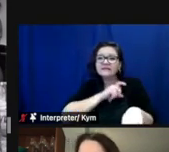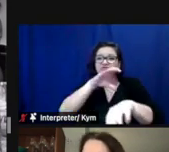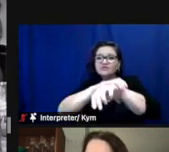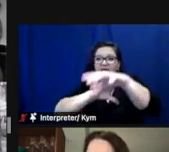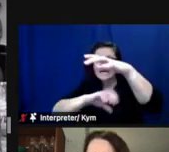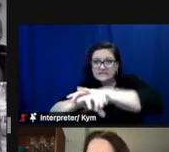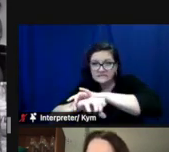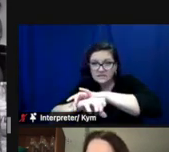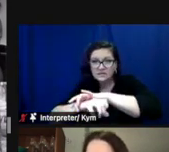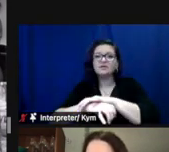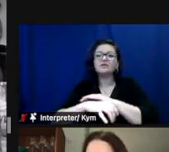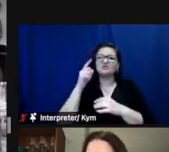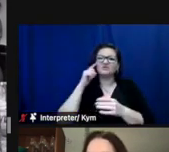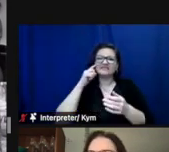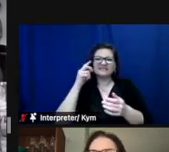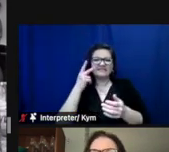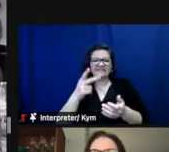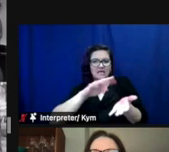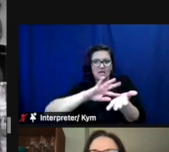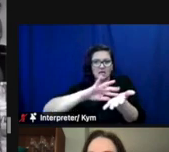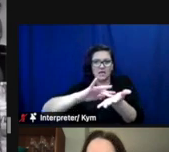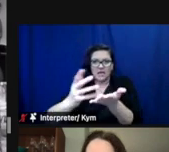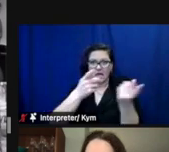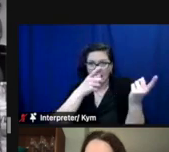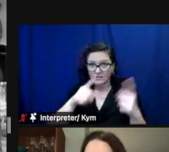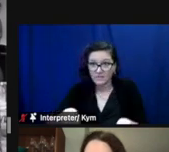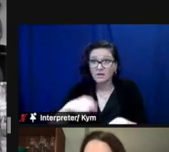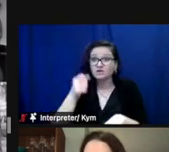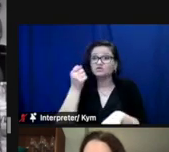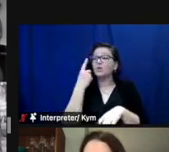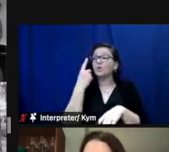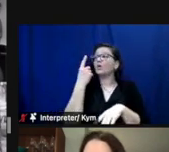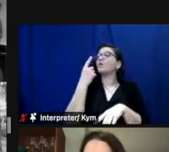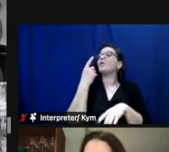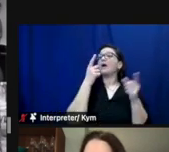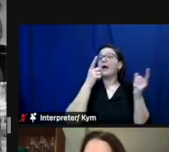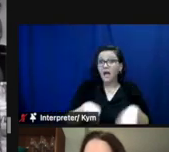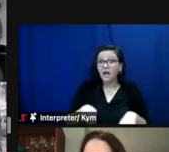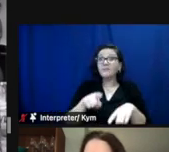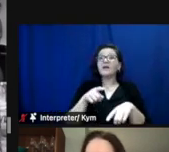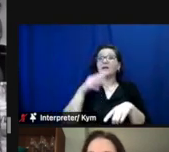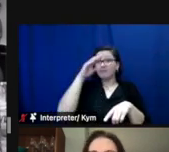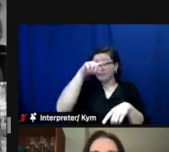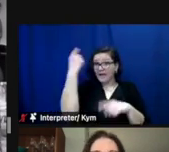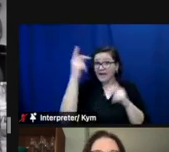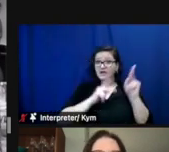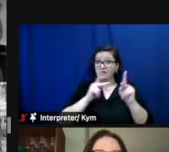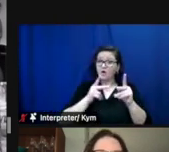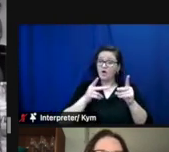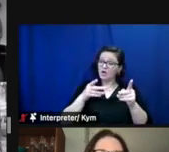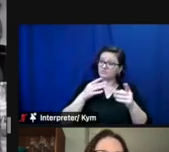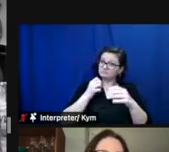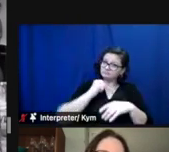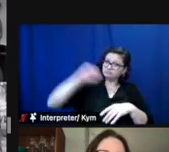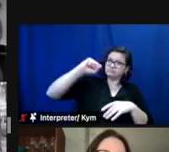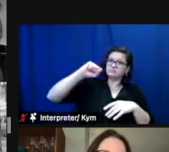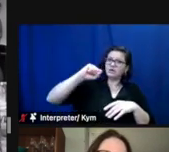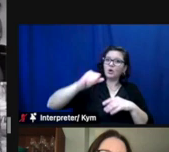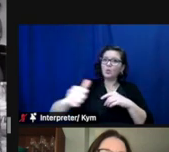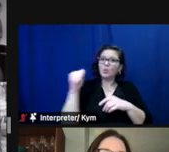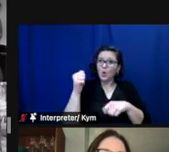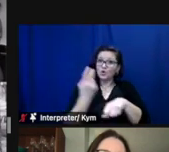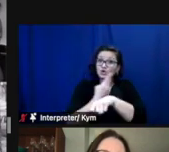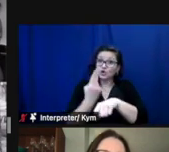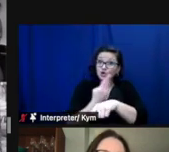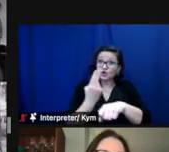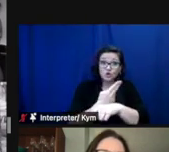outraged and led to a boycott of the bus system. So for nearly a year, the buses were virtually empty. So what people did, right, people didn't have cars,